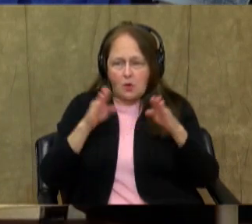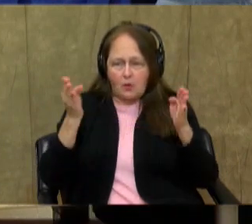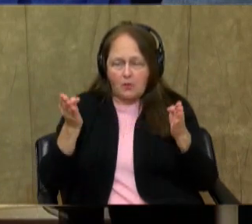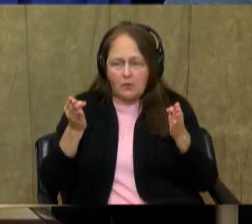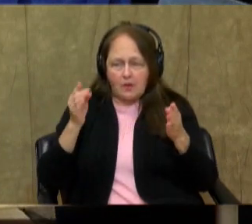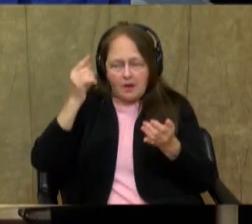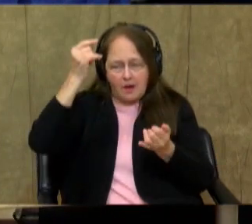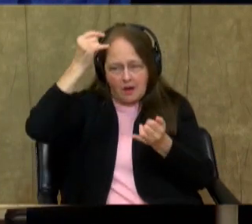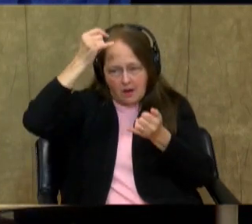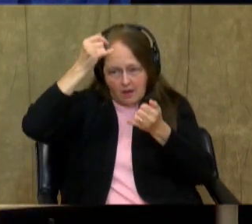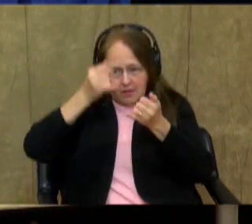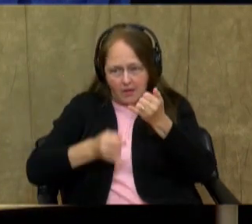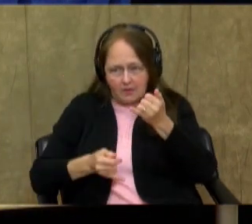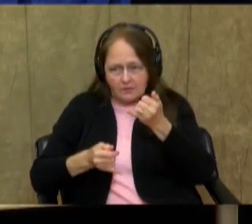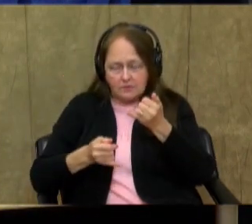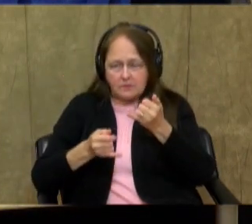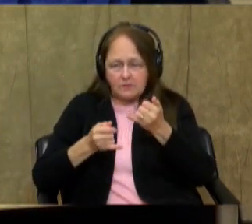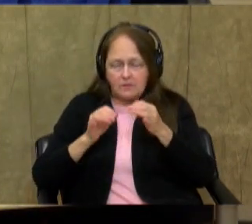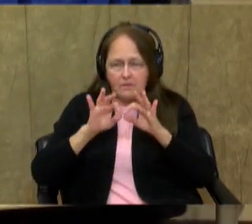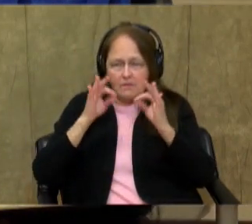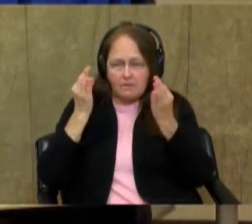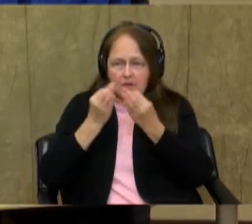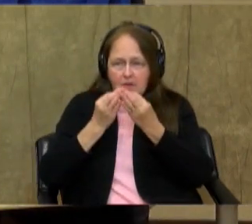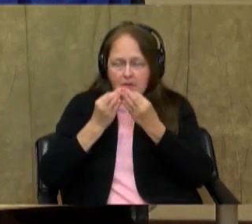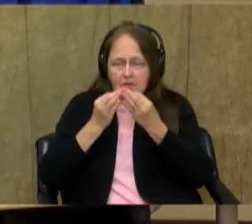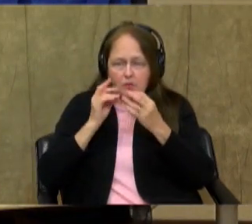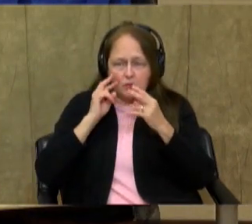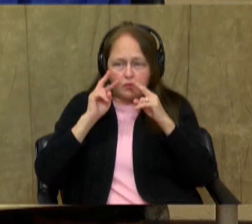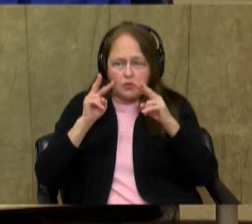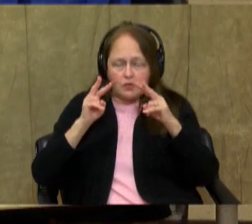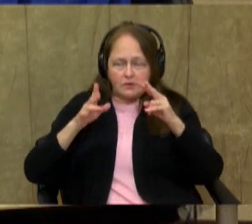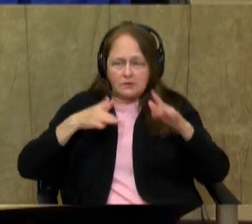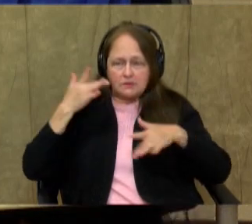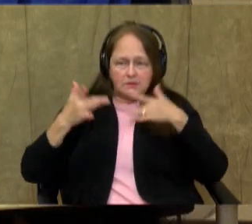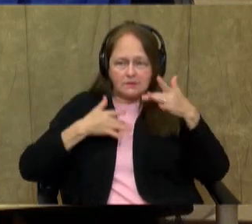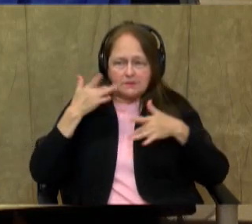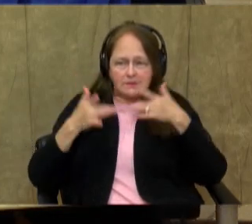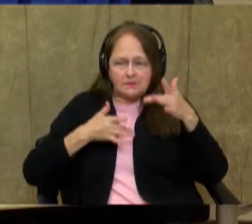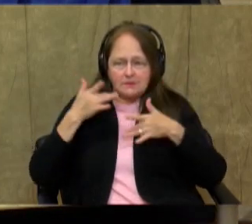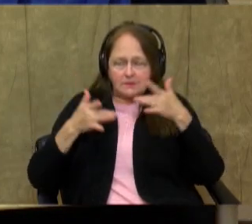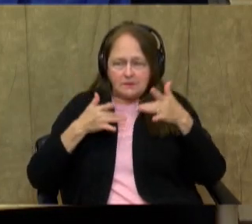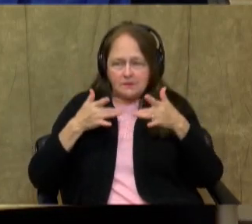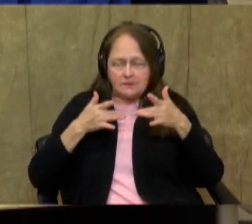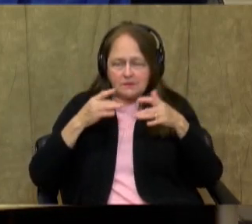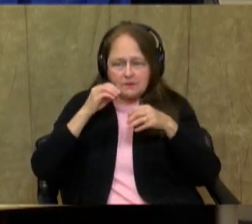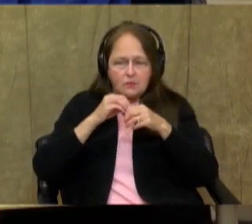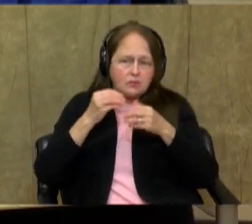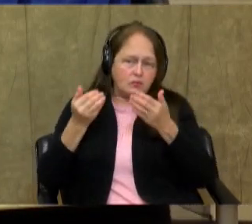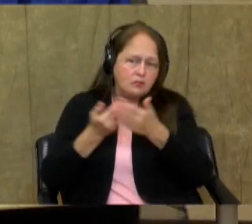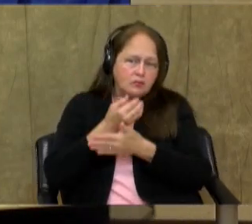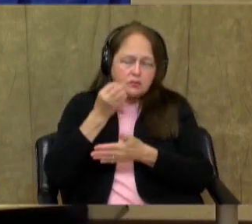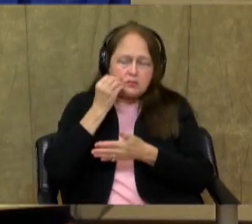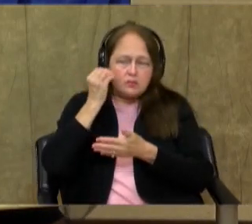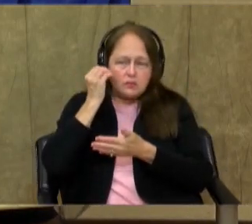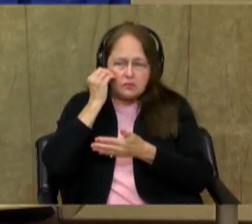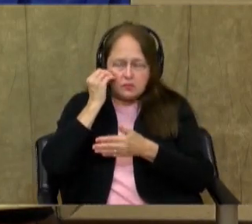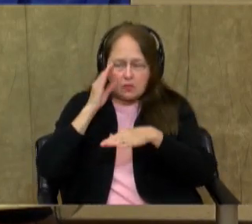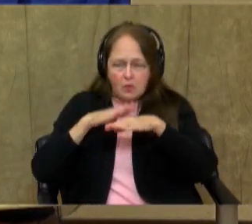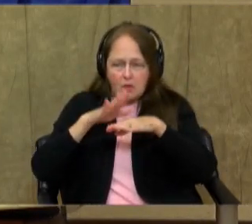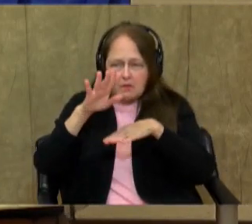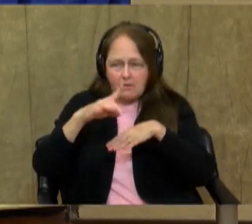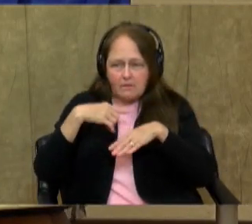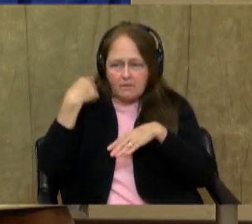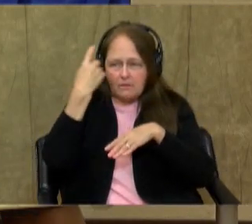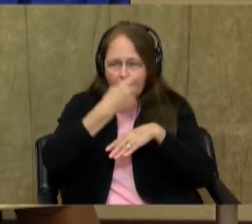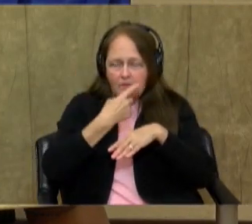Last but not least, the family looks very excited to be in their new home. Well, we know that by the expressions on their